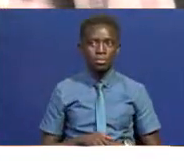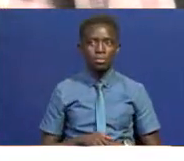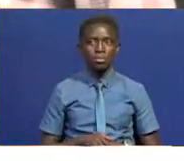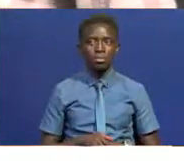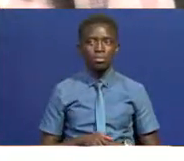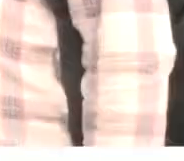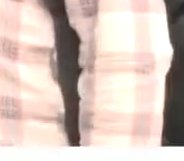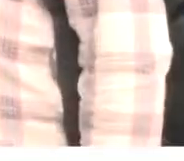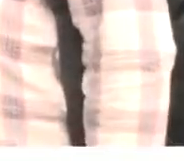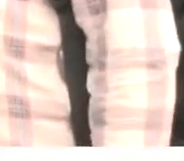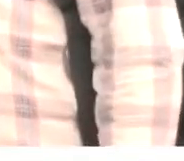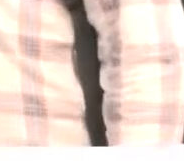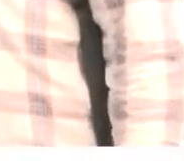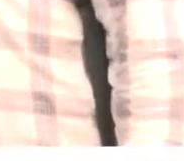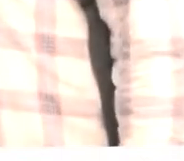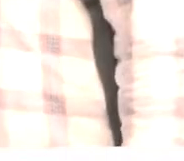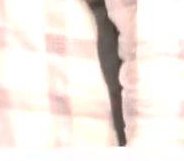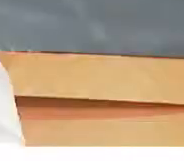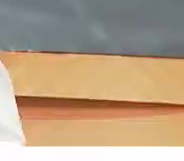Lunchtime News.